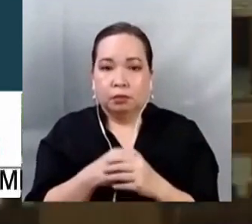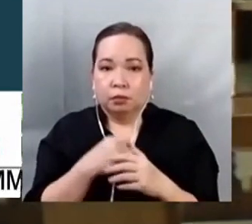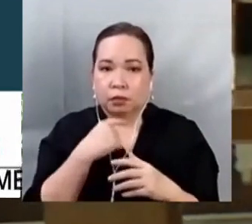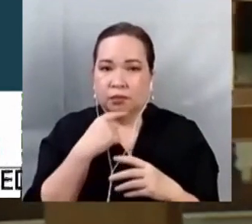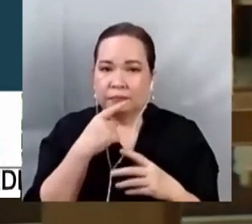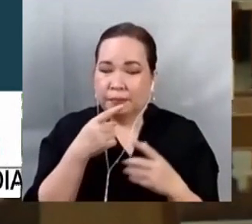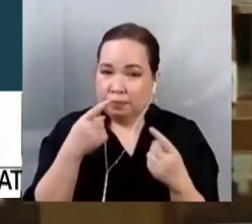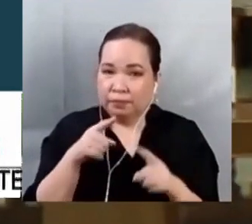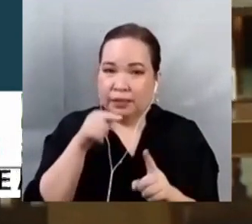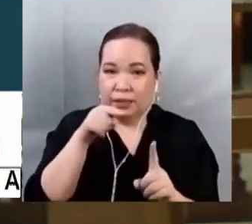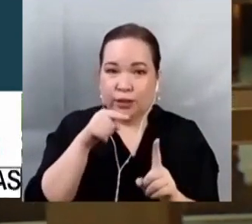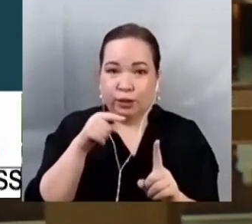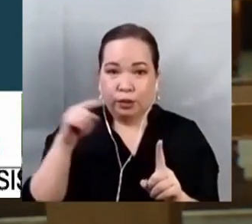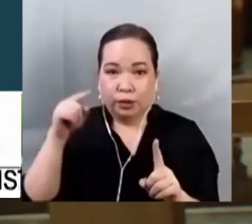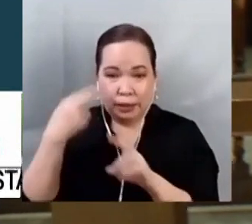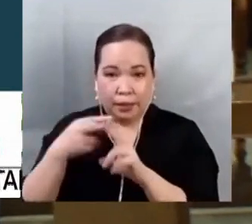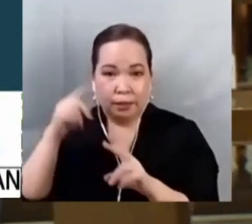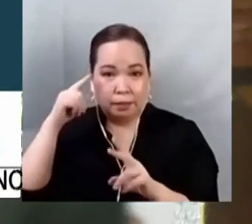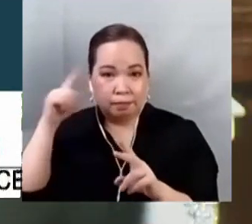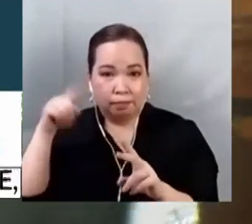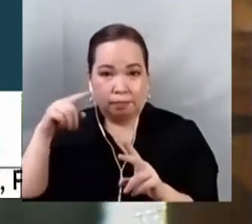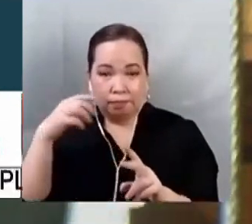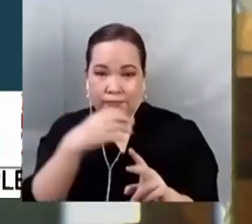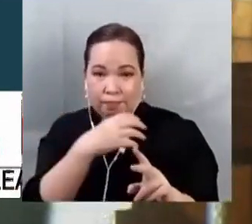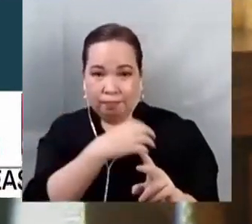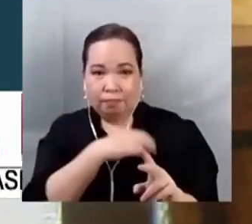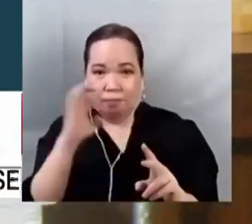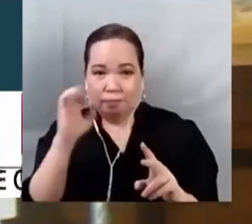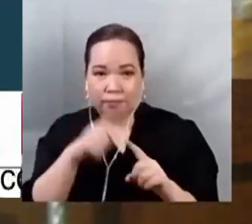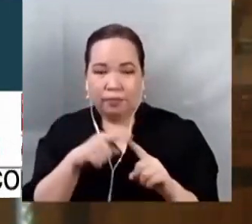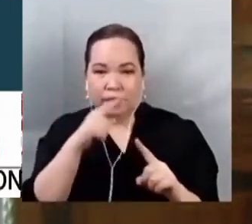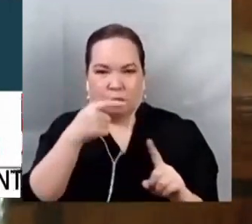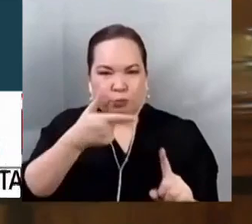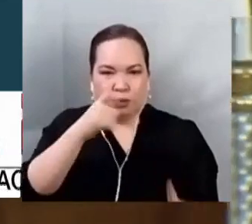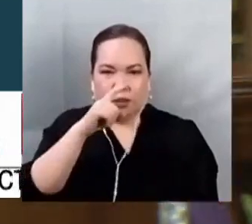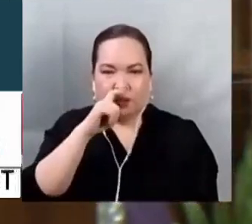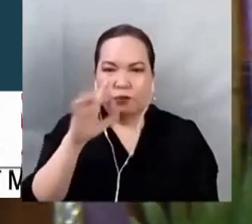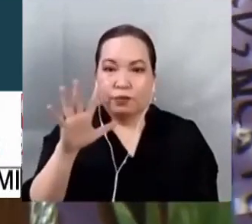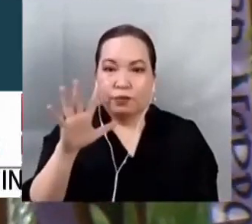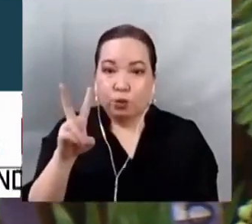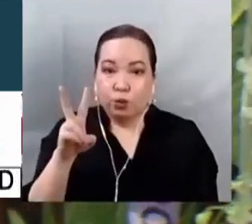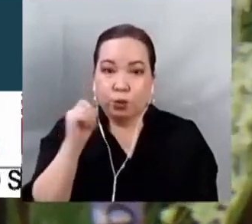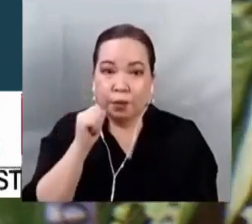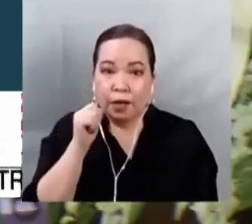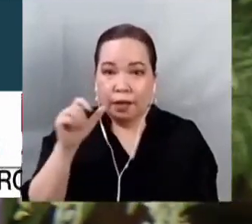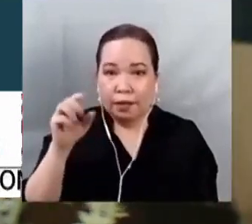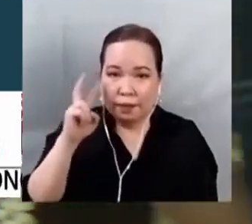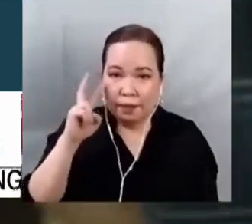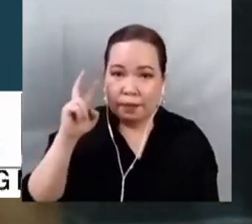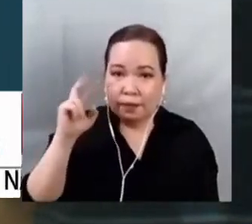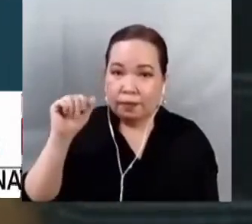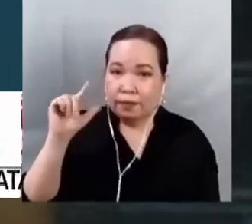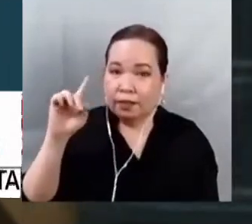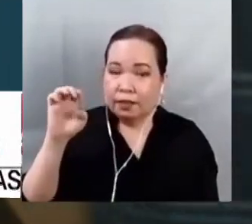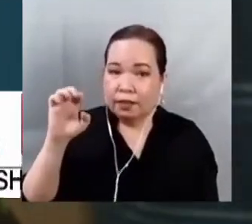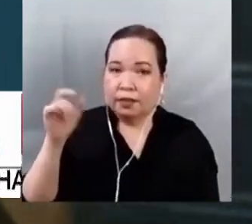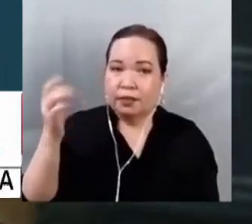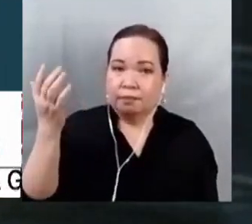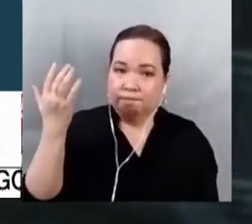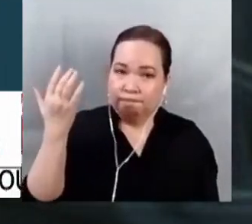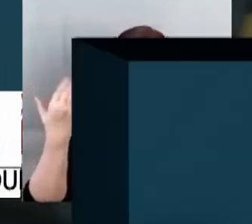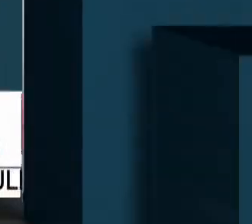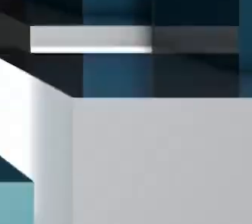dead 52-year-old Lilibeth Valdez Monday night. The police officer had a previous squabble with the victim's family.